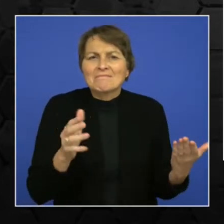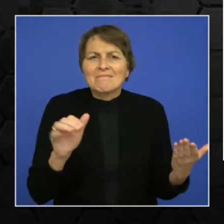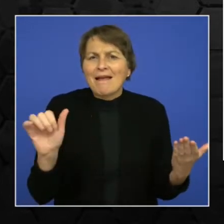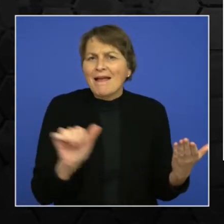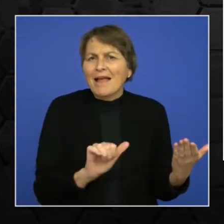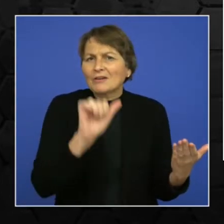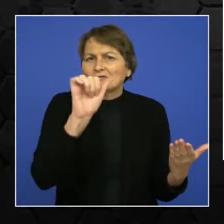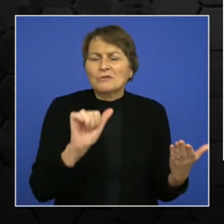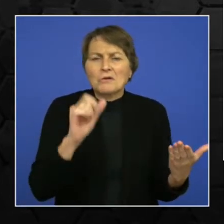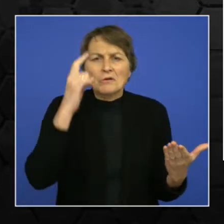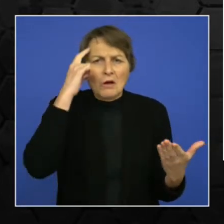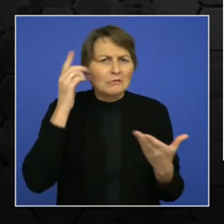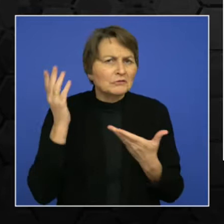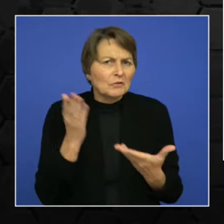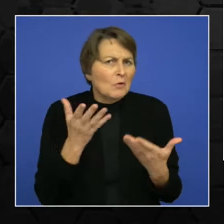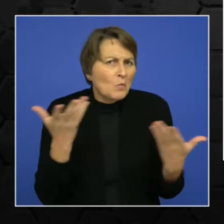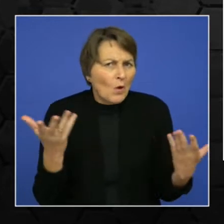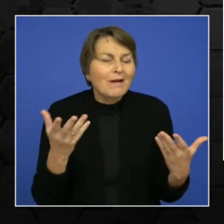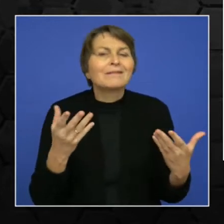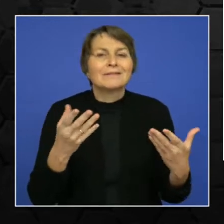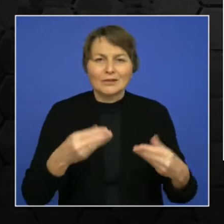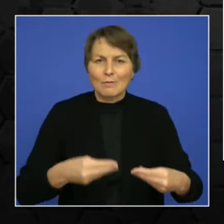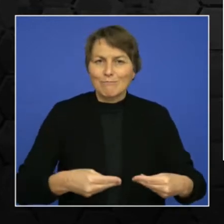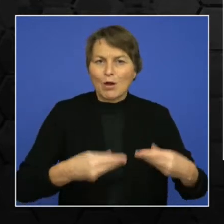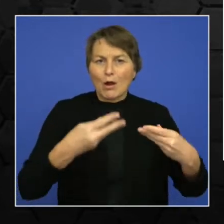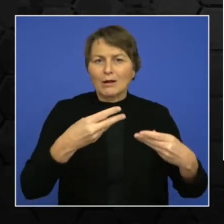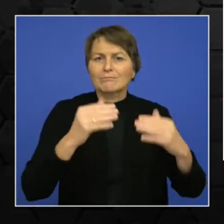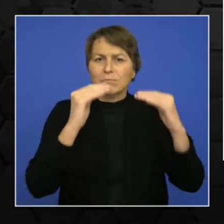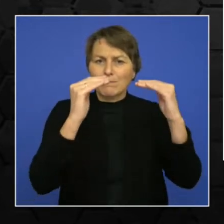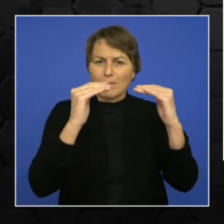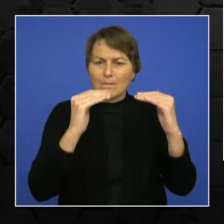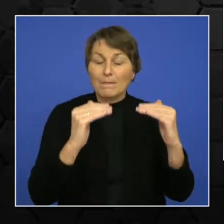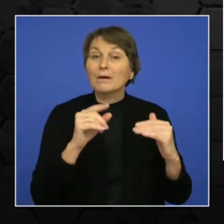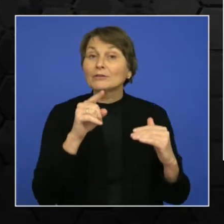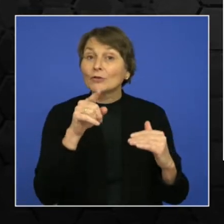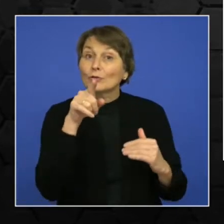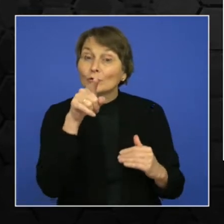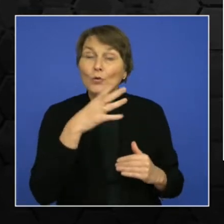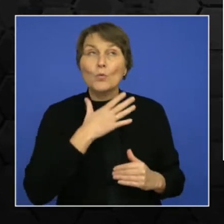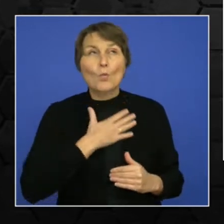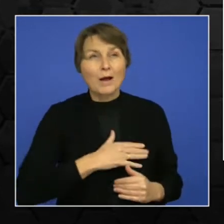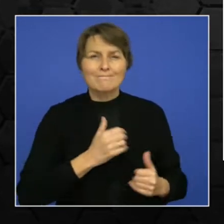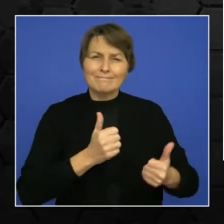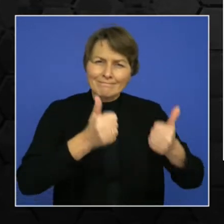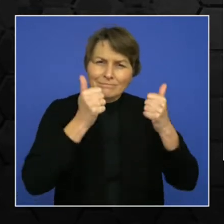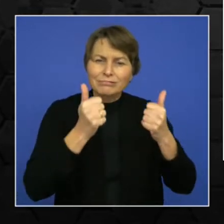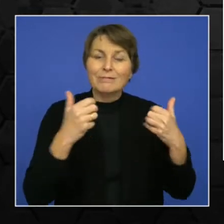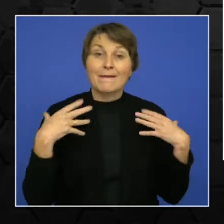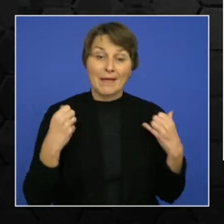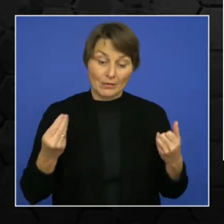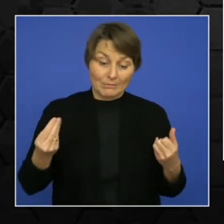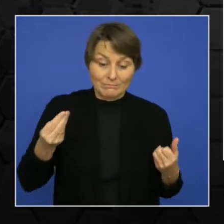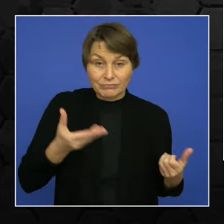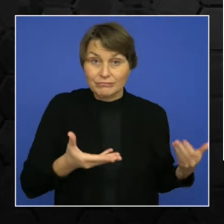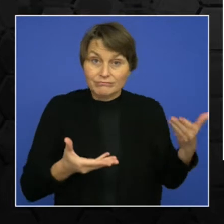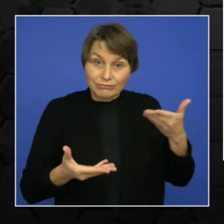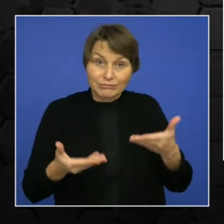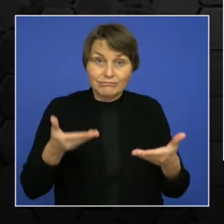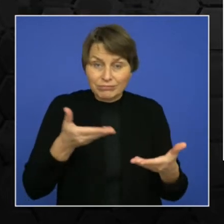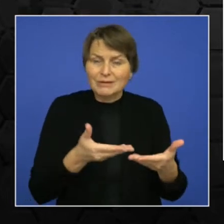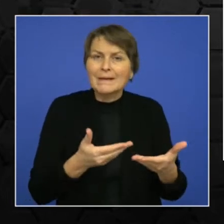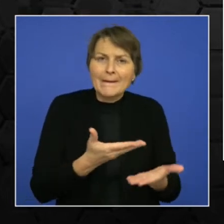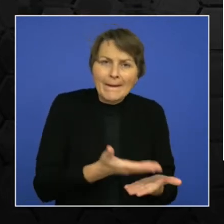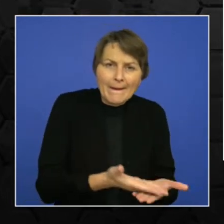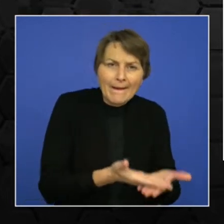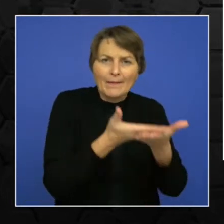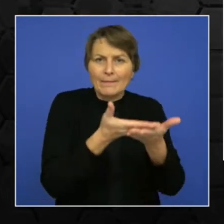is there, but it's specifically designed for your healthcare organizations to build and deploy compliant virtual health assistants and health